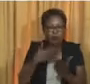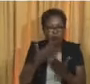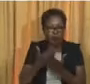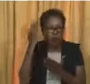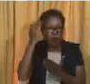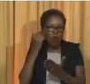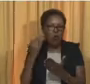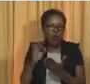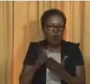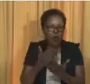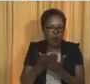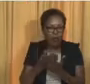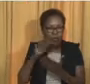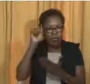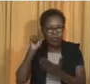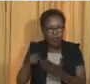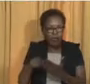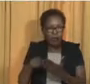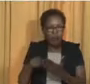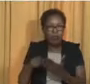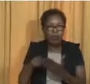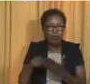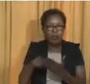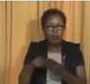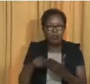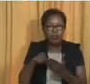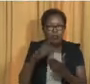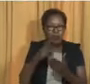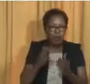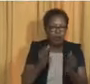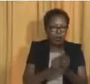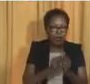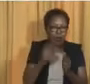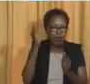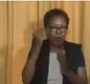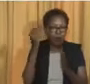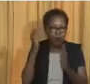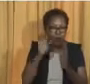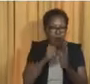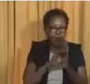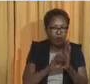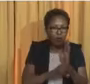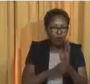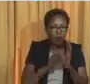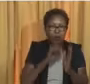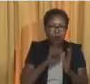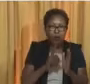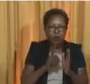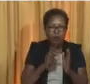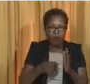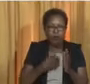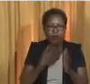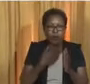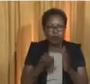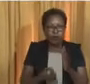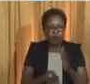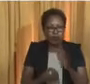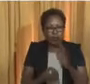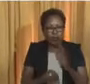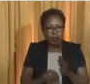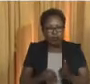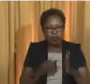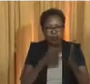structure post-2010 constitutional order, I will briefly highlight some of the critical aspects which were not considered by